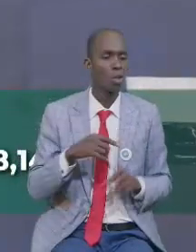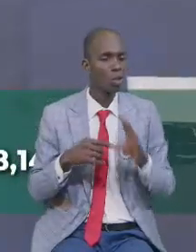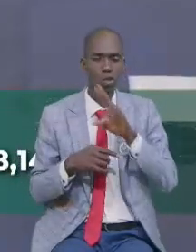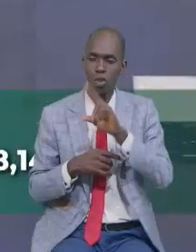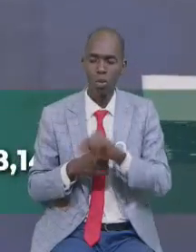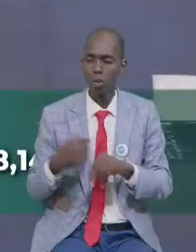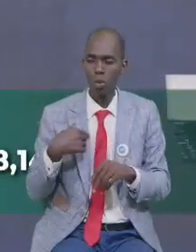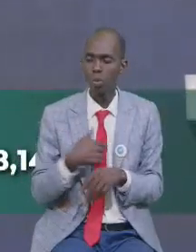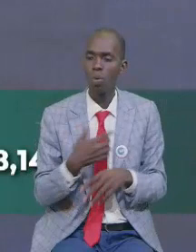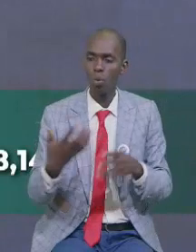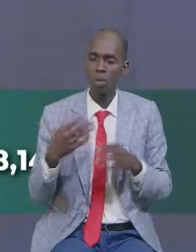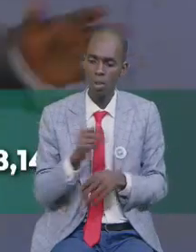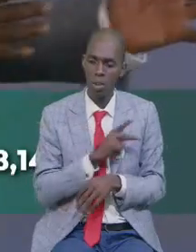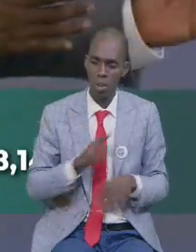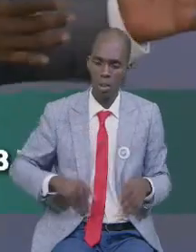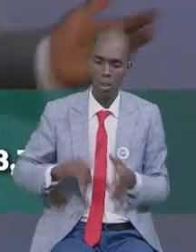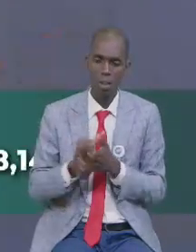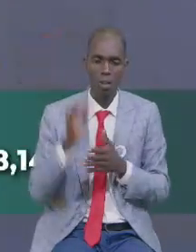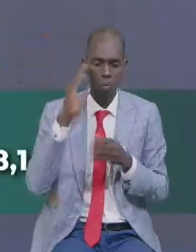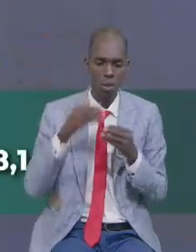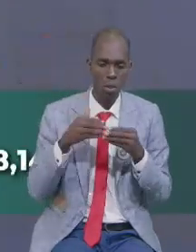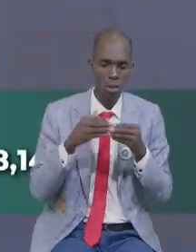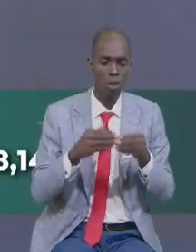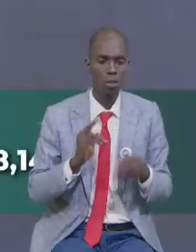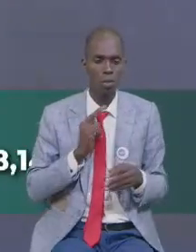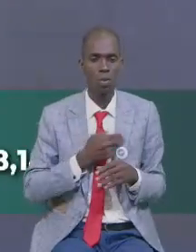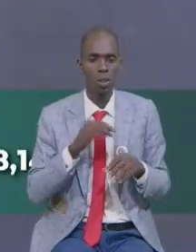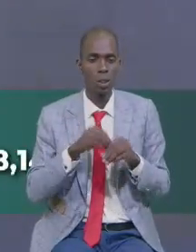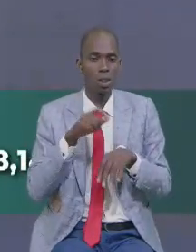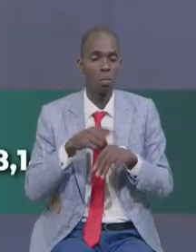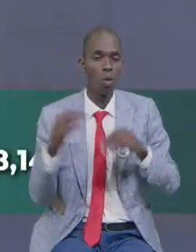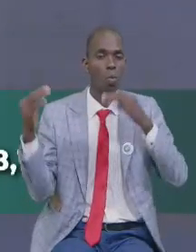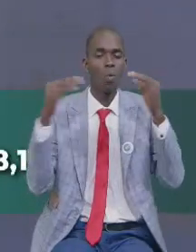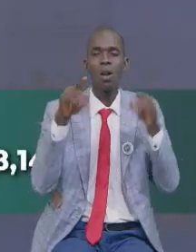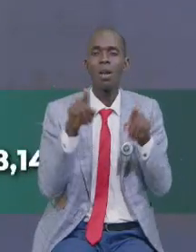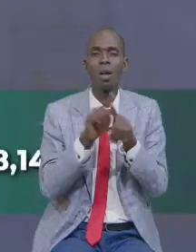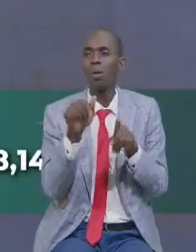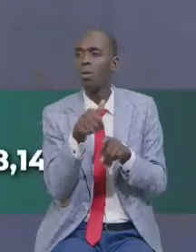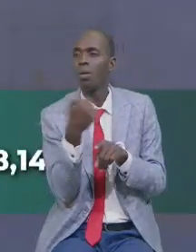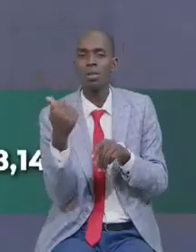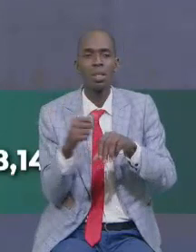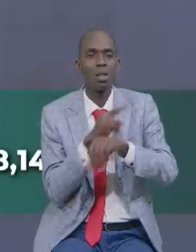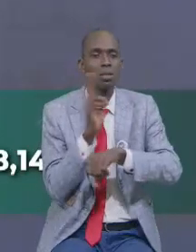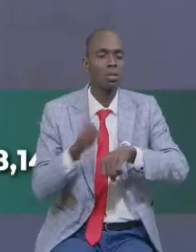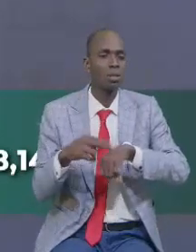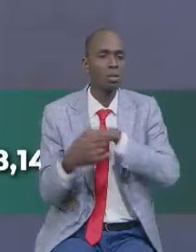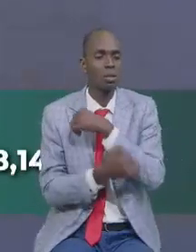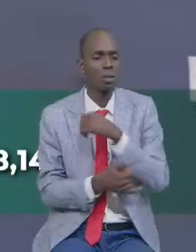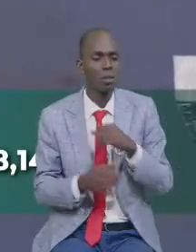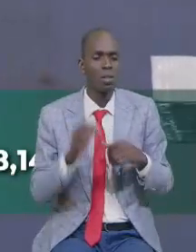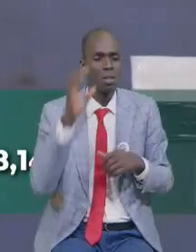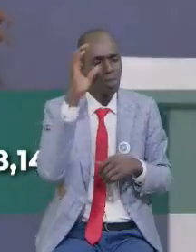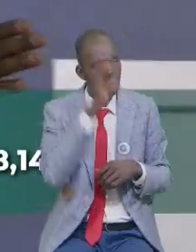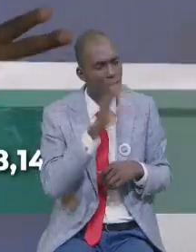in battle like all the other nations. seek my face. He